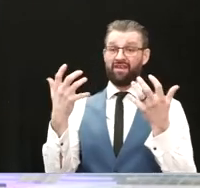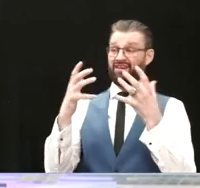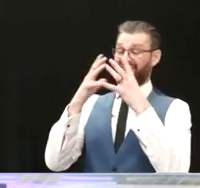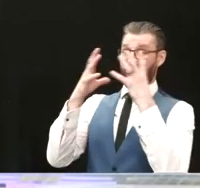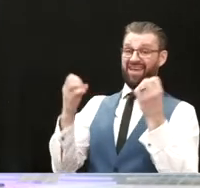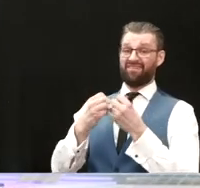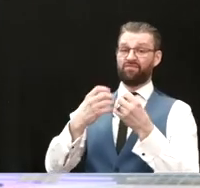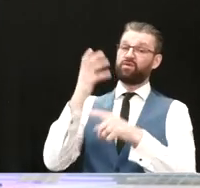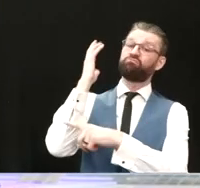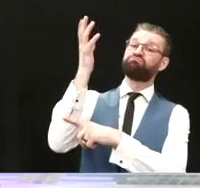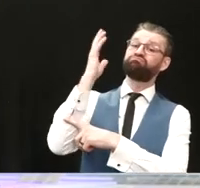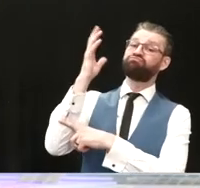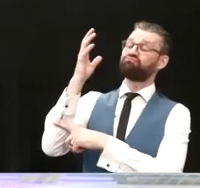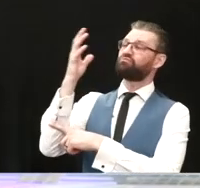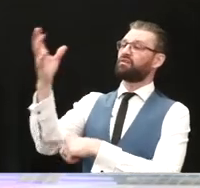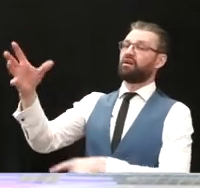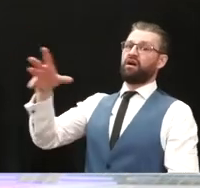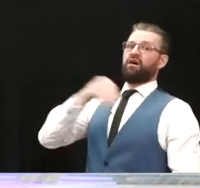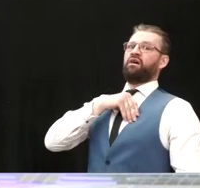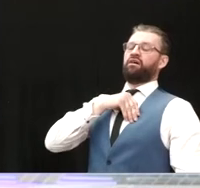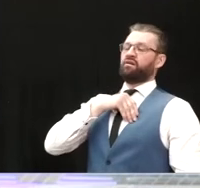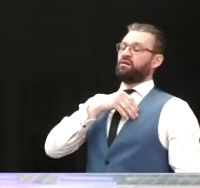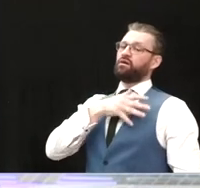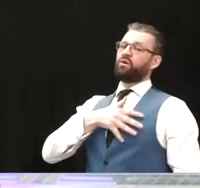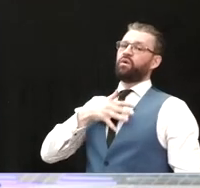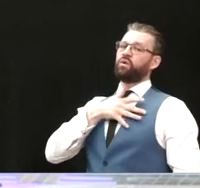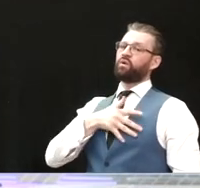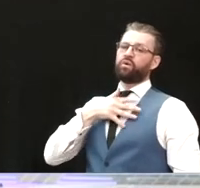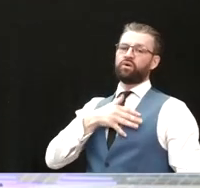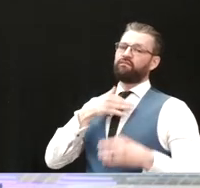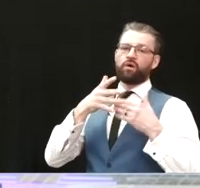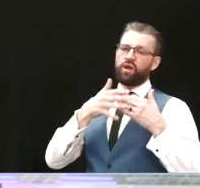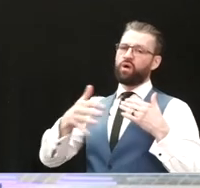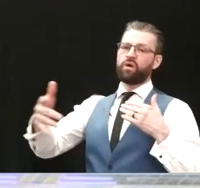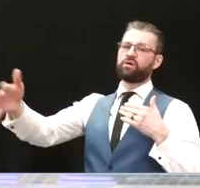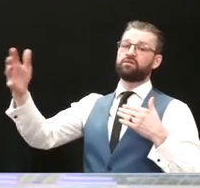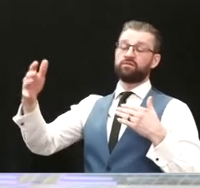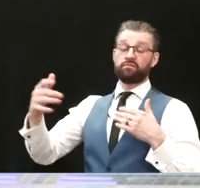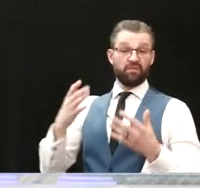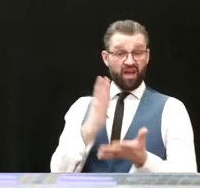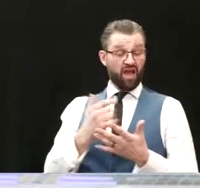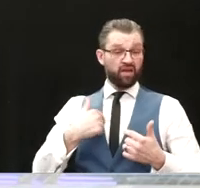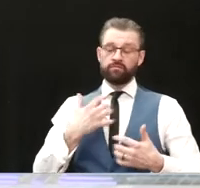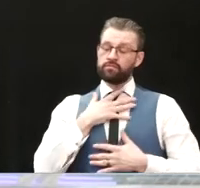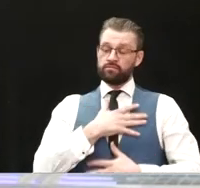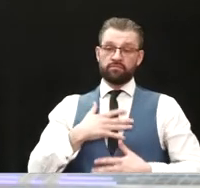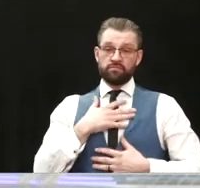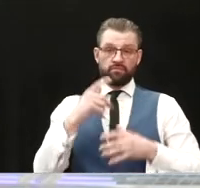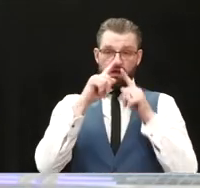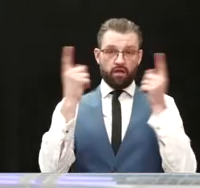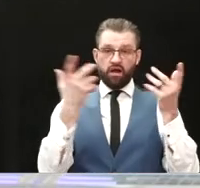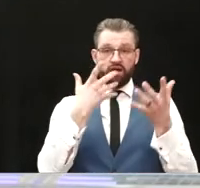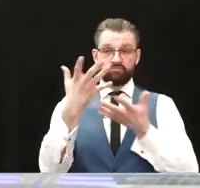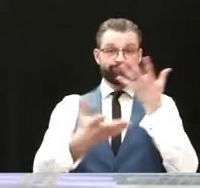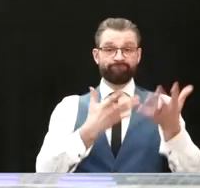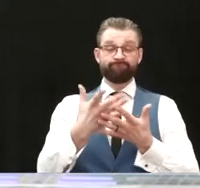heard today will resonate with us for a very long time. I, for one, am moved beyond words from what we've